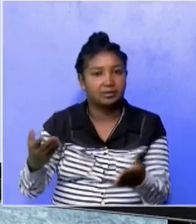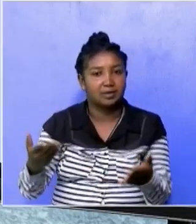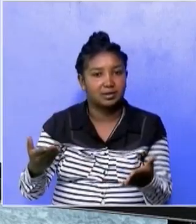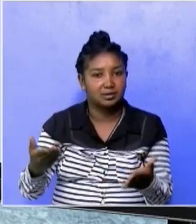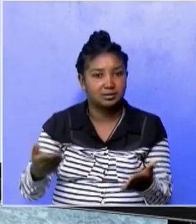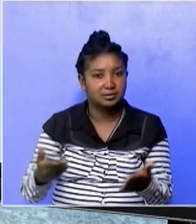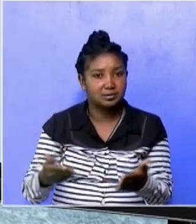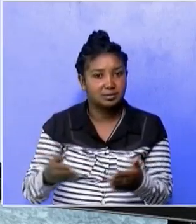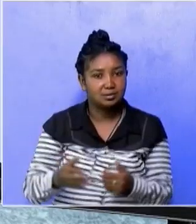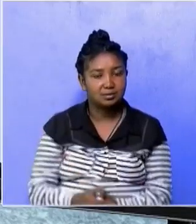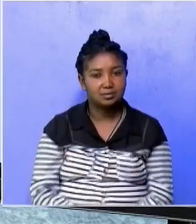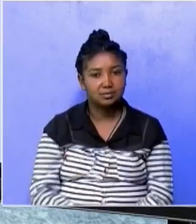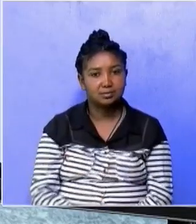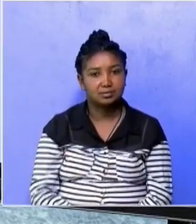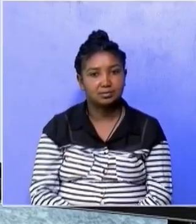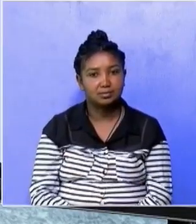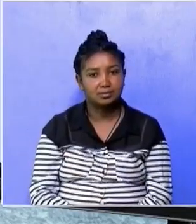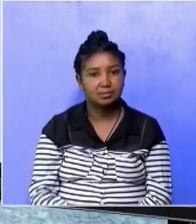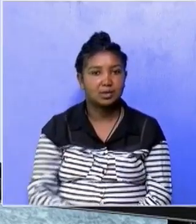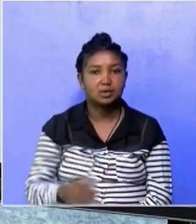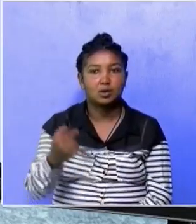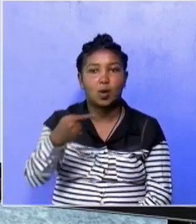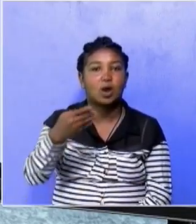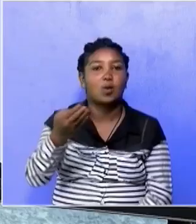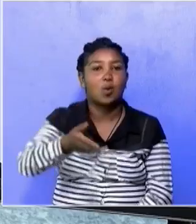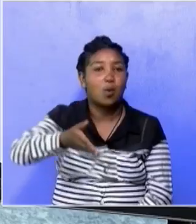about in the case of ago?